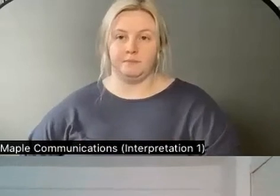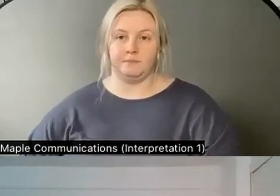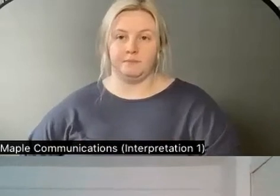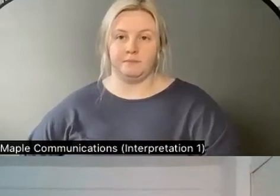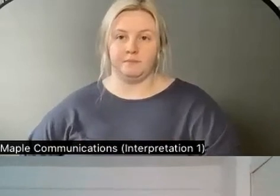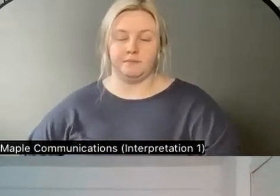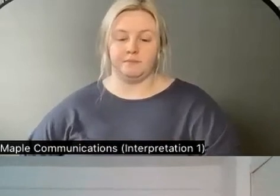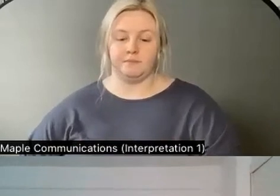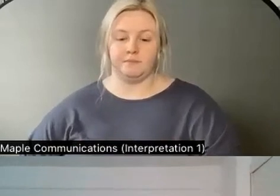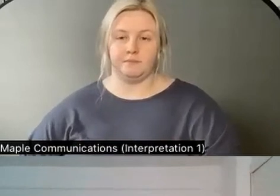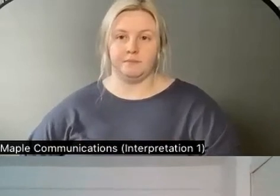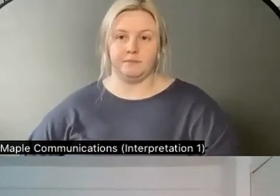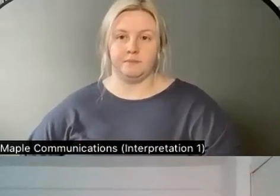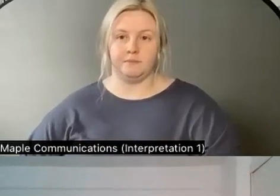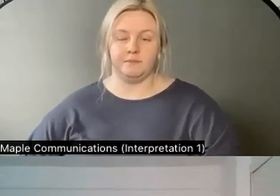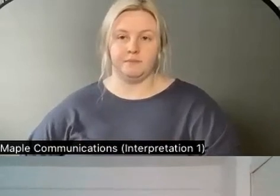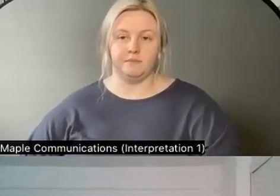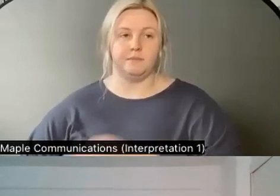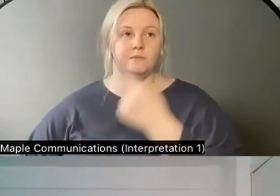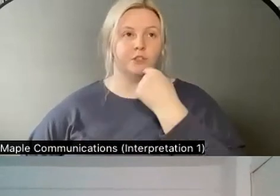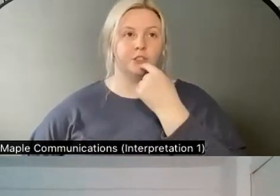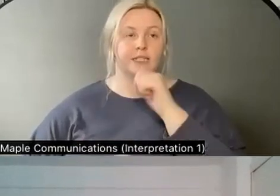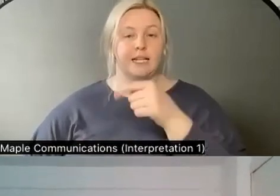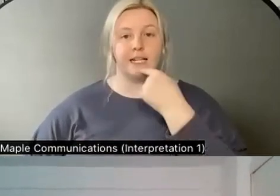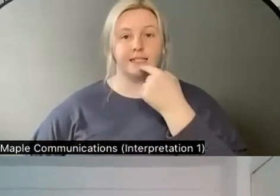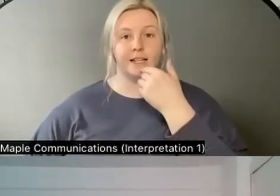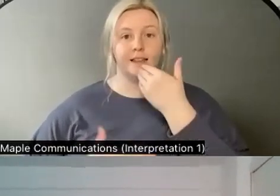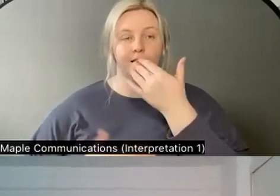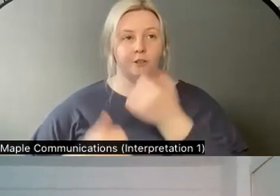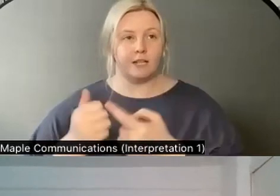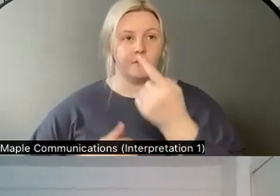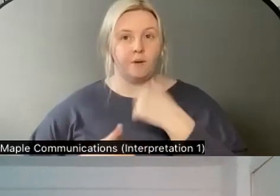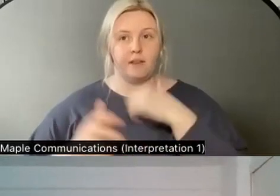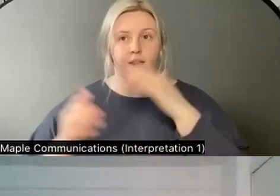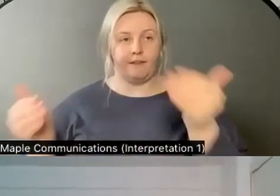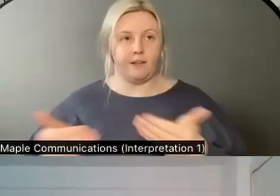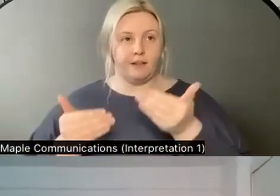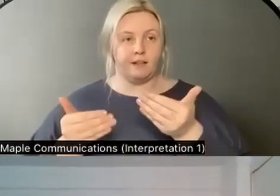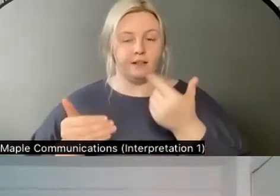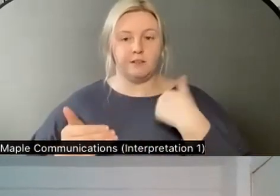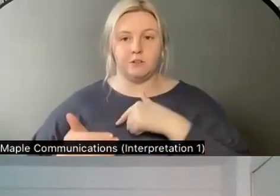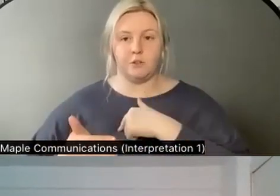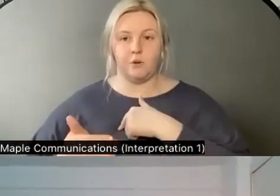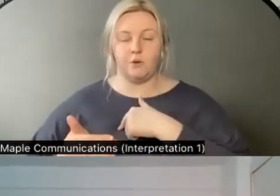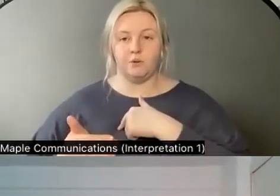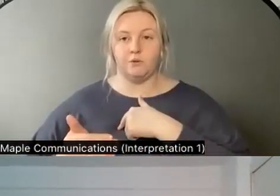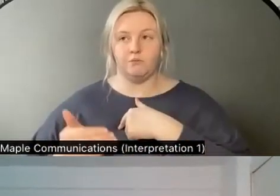She says, can I just say thank you to everyone who I invited and were so receptive.